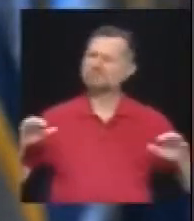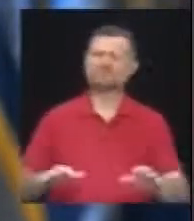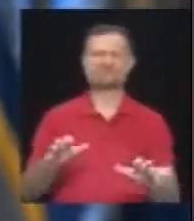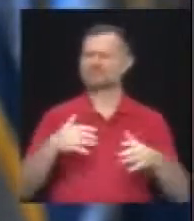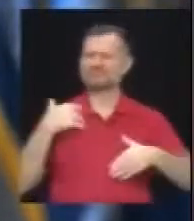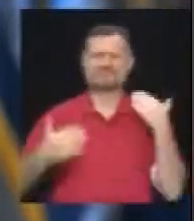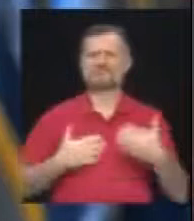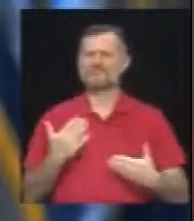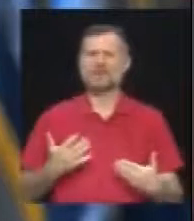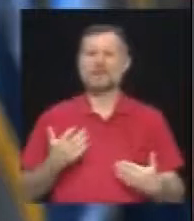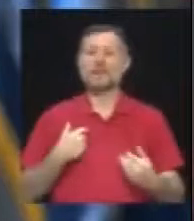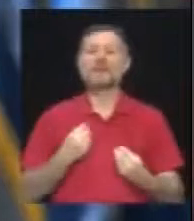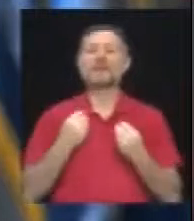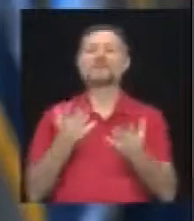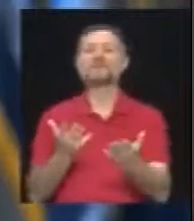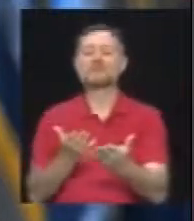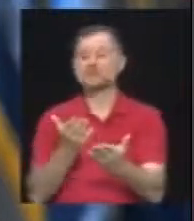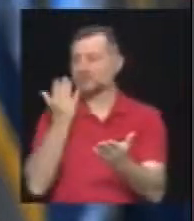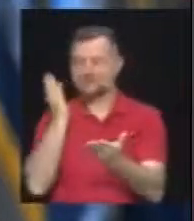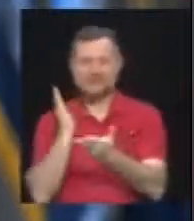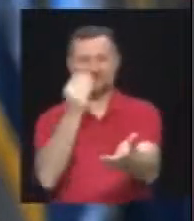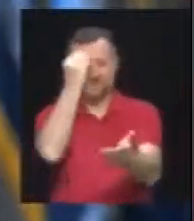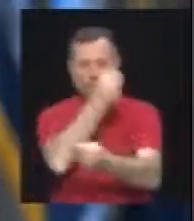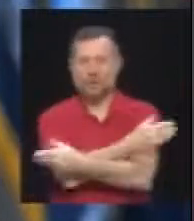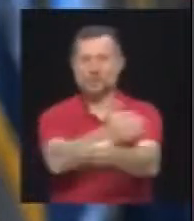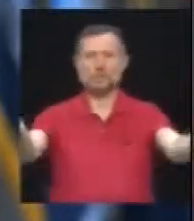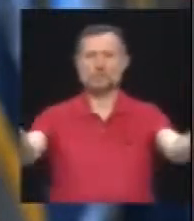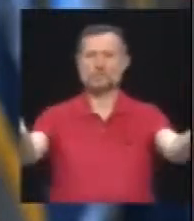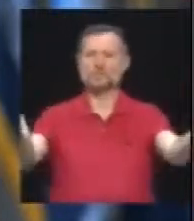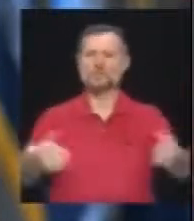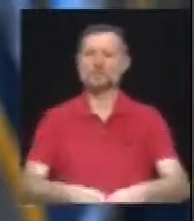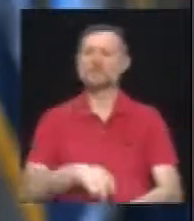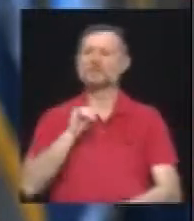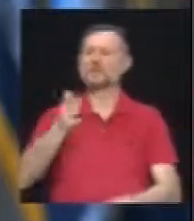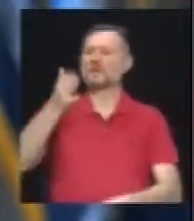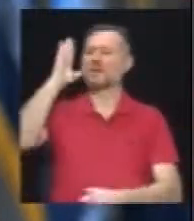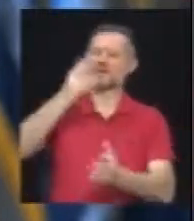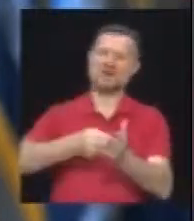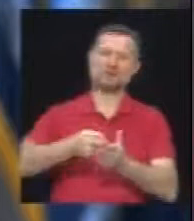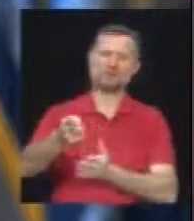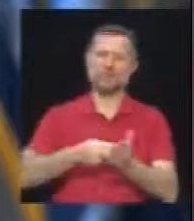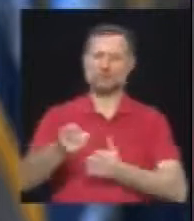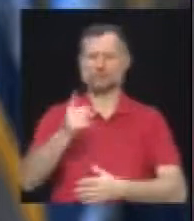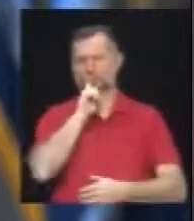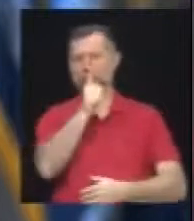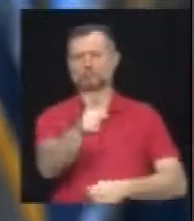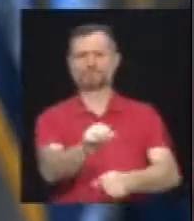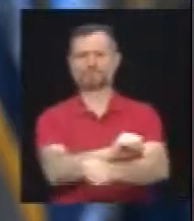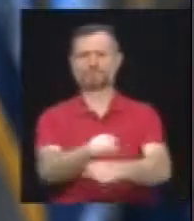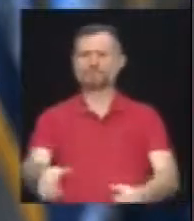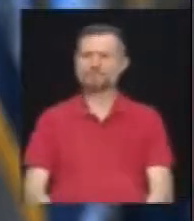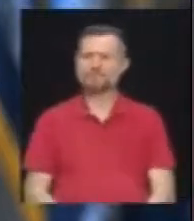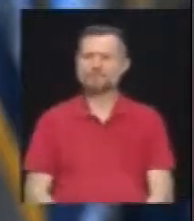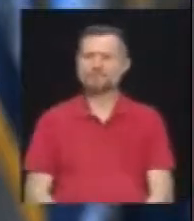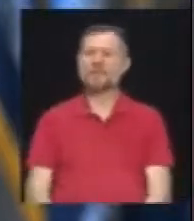to deliver for you. And that is the God's honest truth. I want to